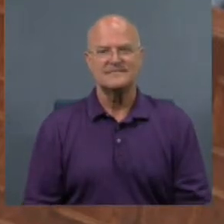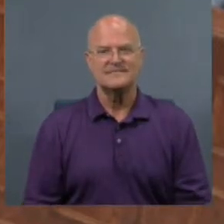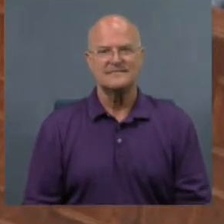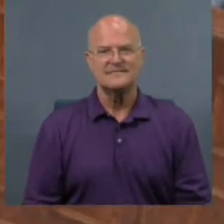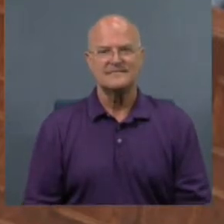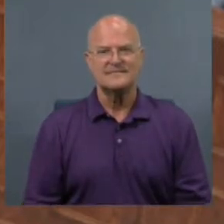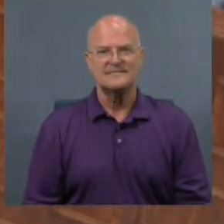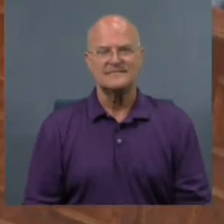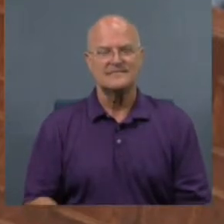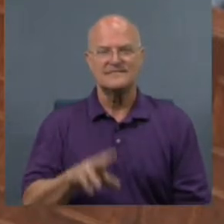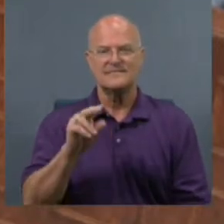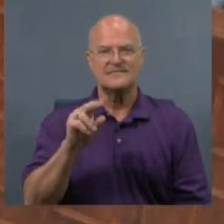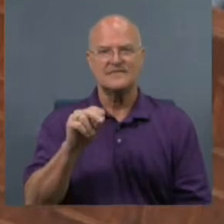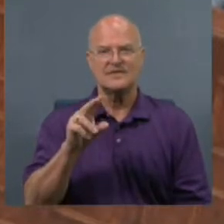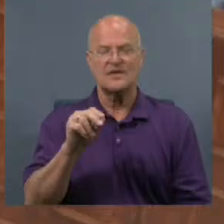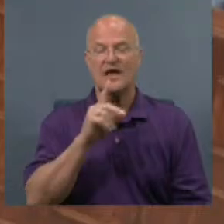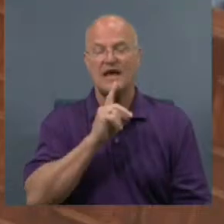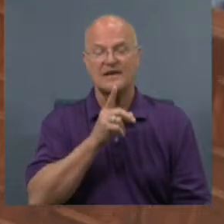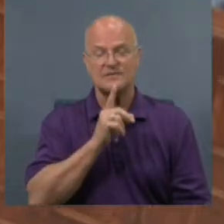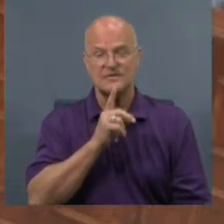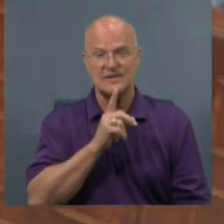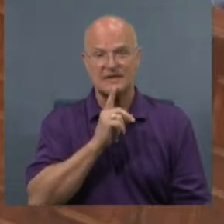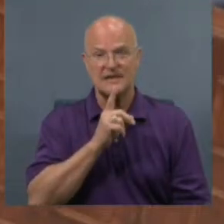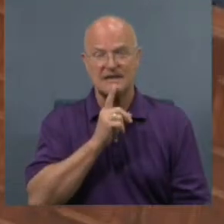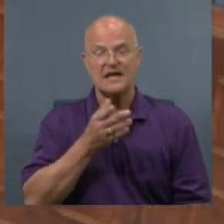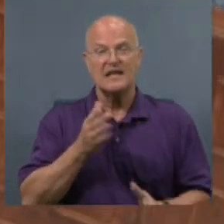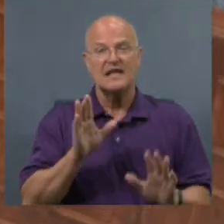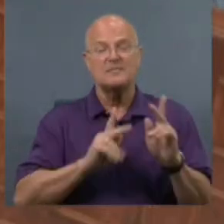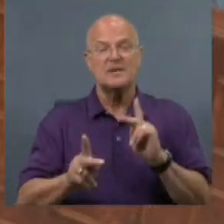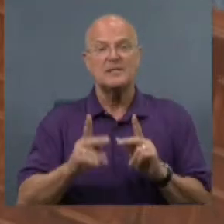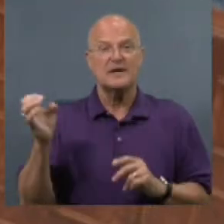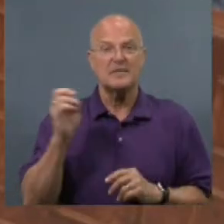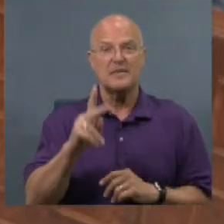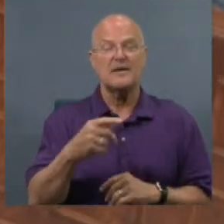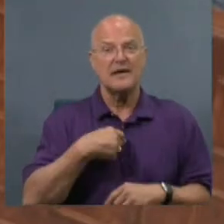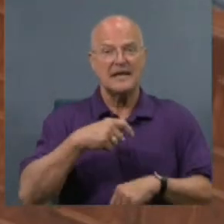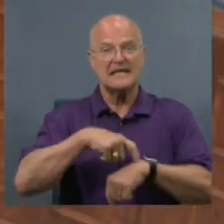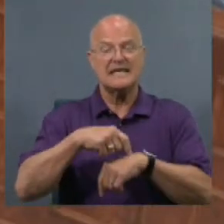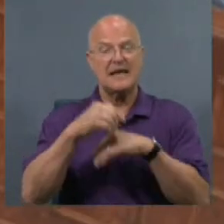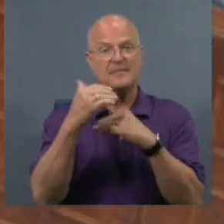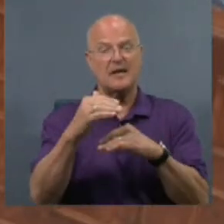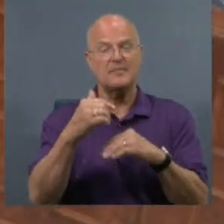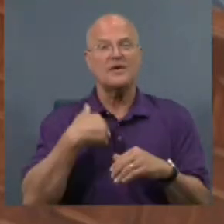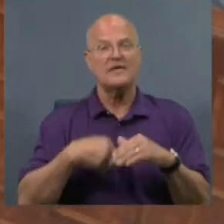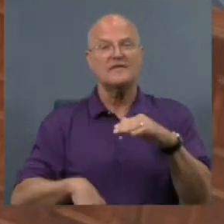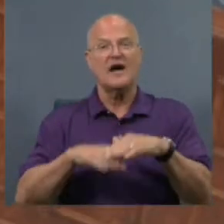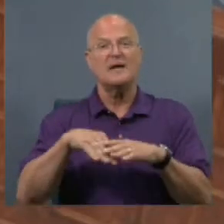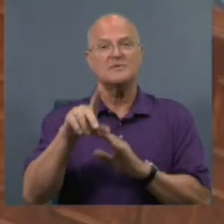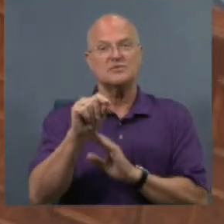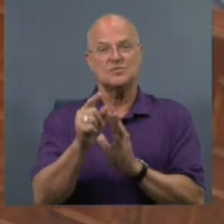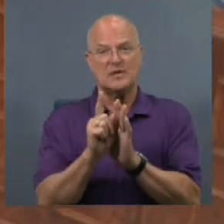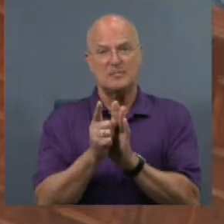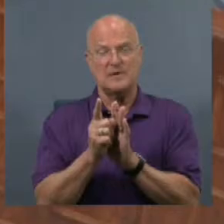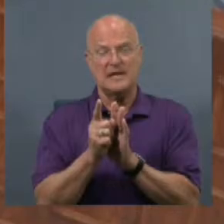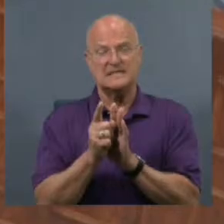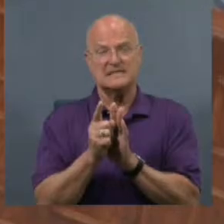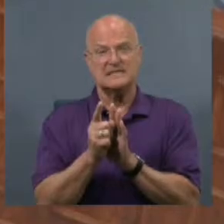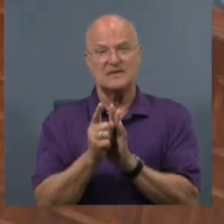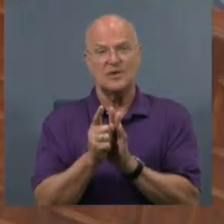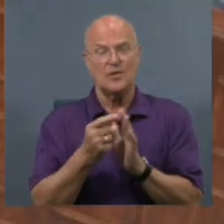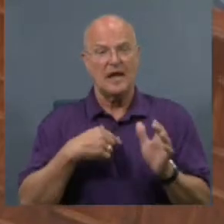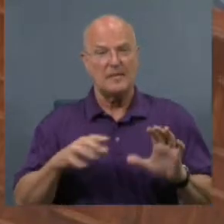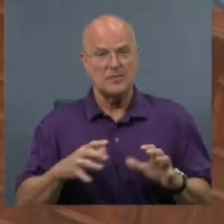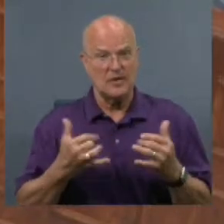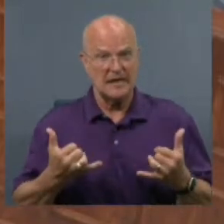And, no, well, actually, letting people come back up, we had a time allotment. So we have up to 20 minutes. So what